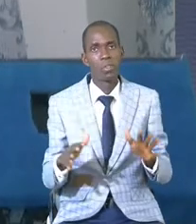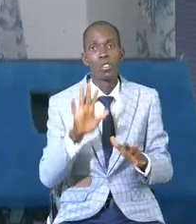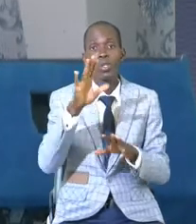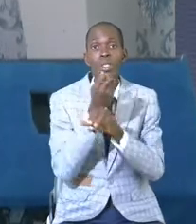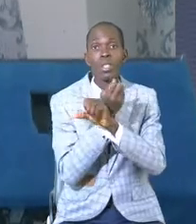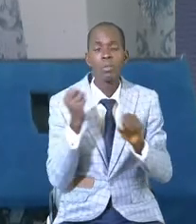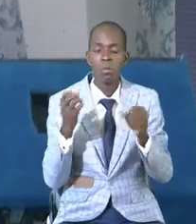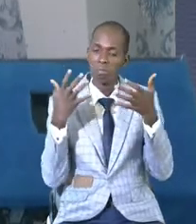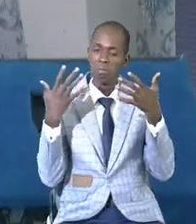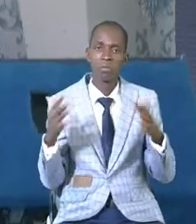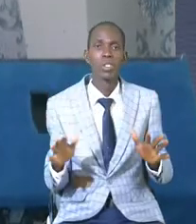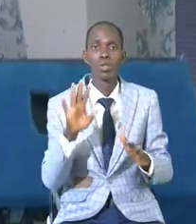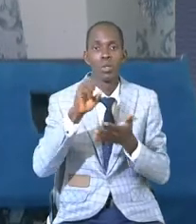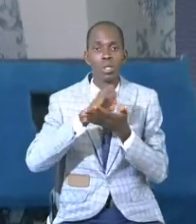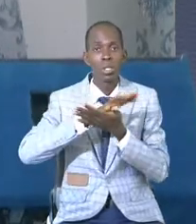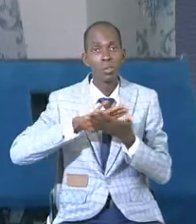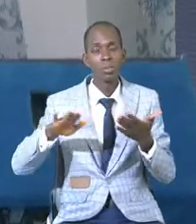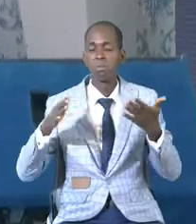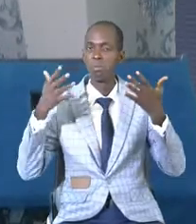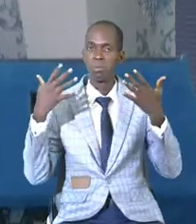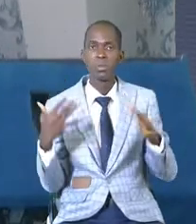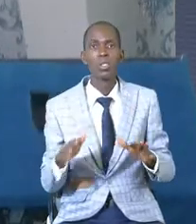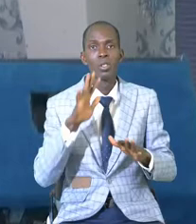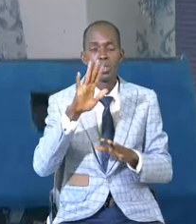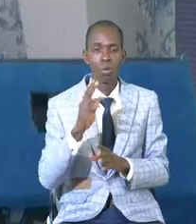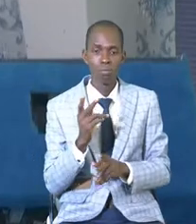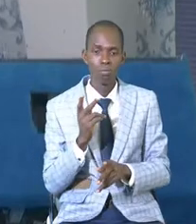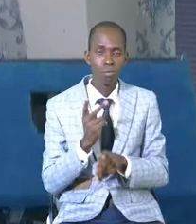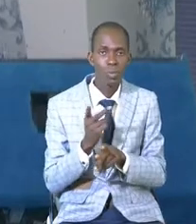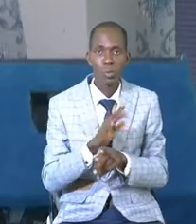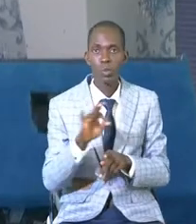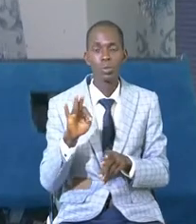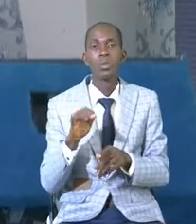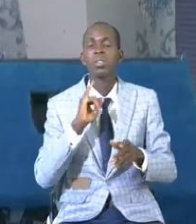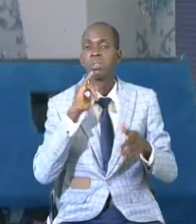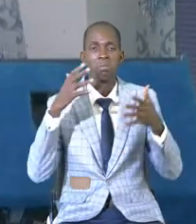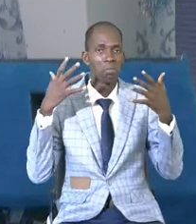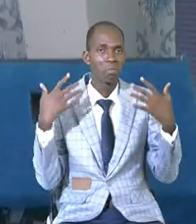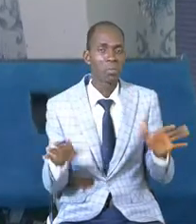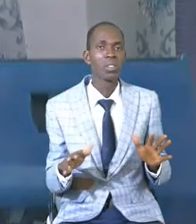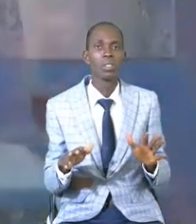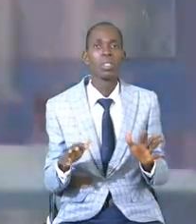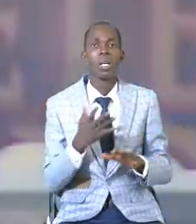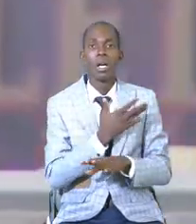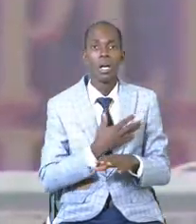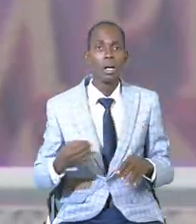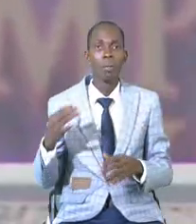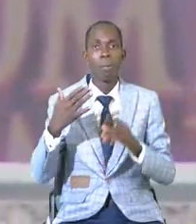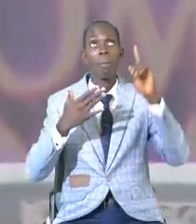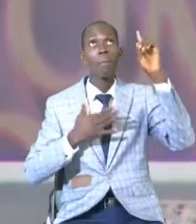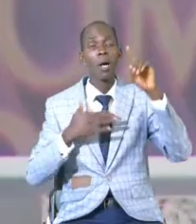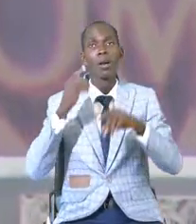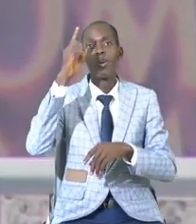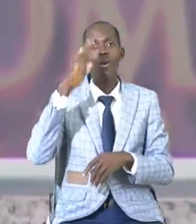Your sanctification finalized. Your sustenance, sufficiency finalized. My God will supply all your